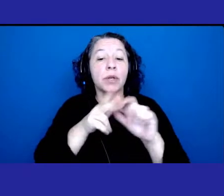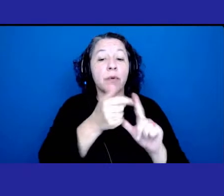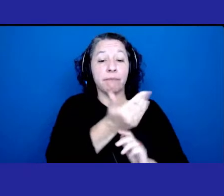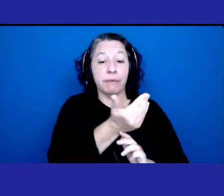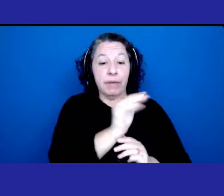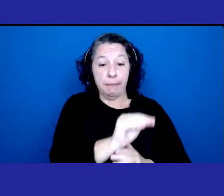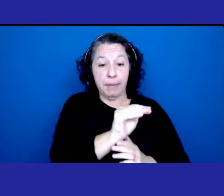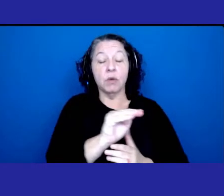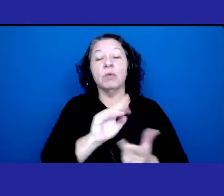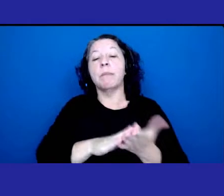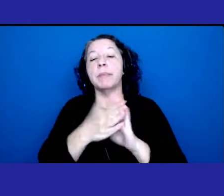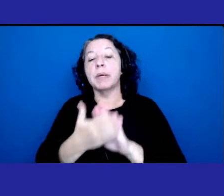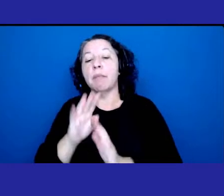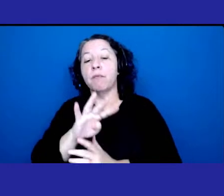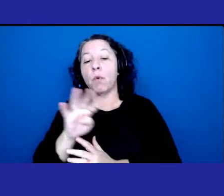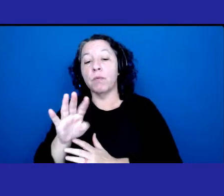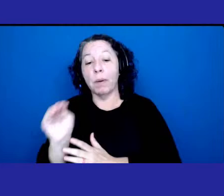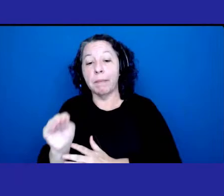to